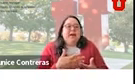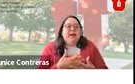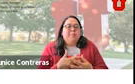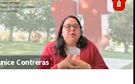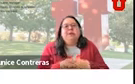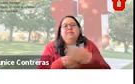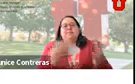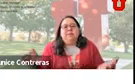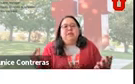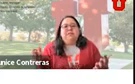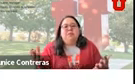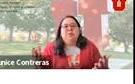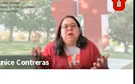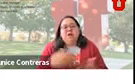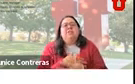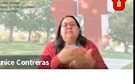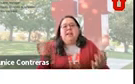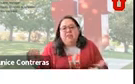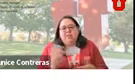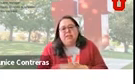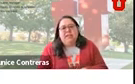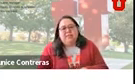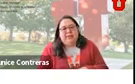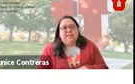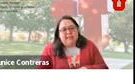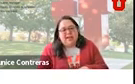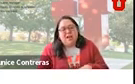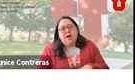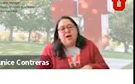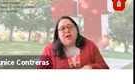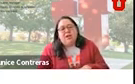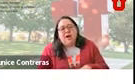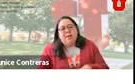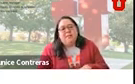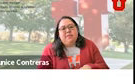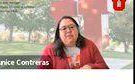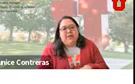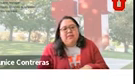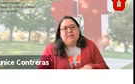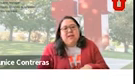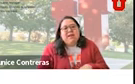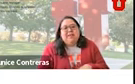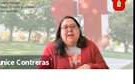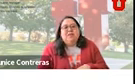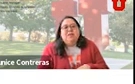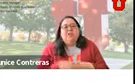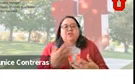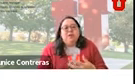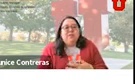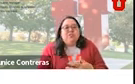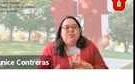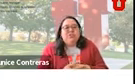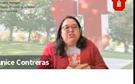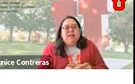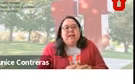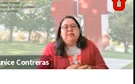they have more accessibility to understand everything that's being said on the event. Then when you're